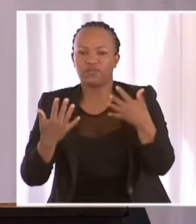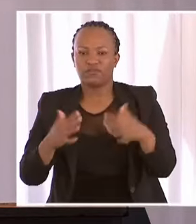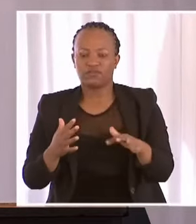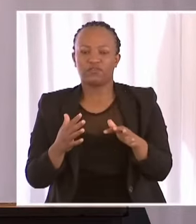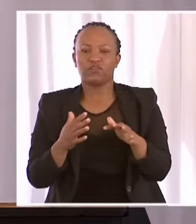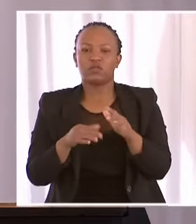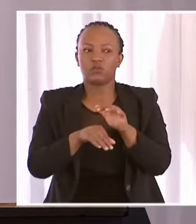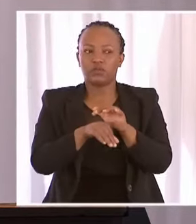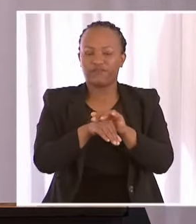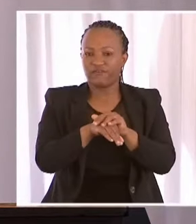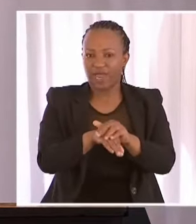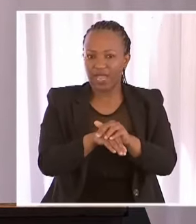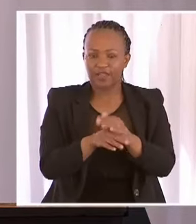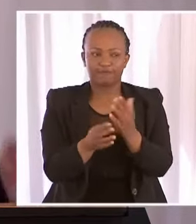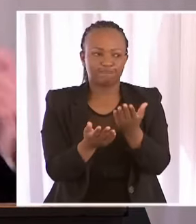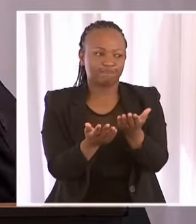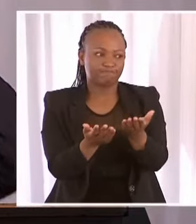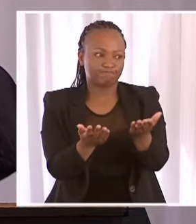and friends.